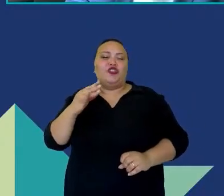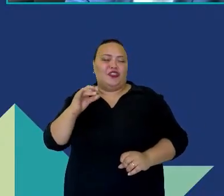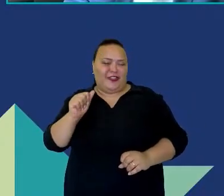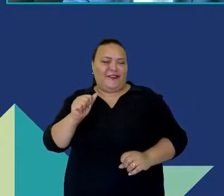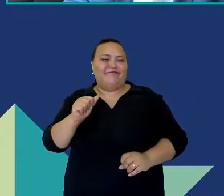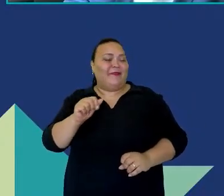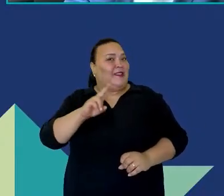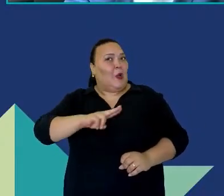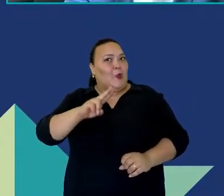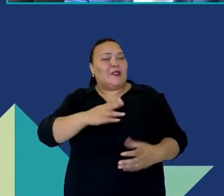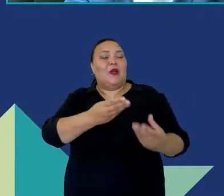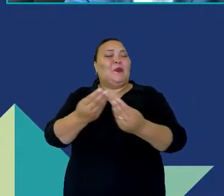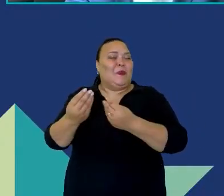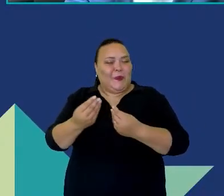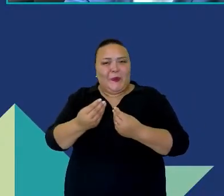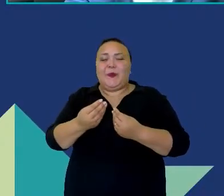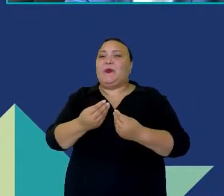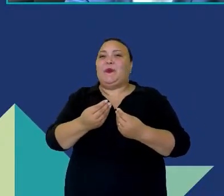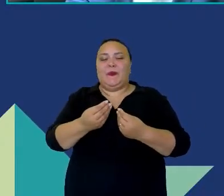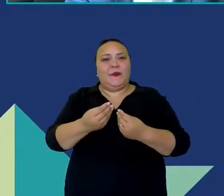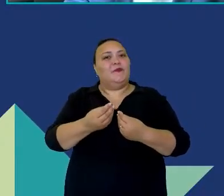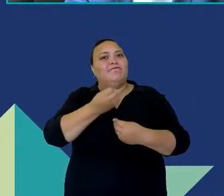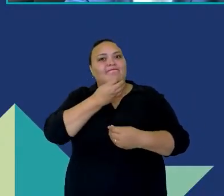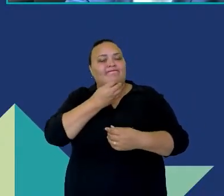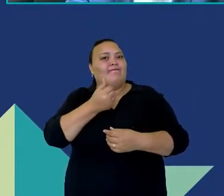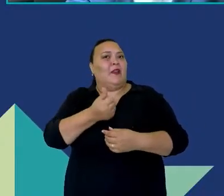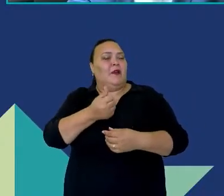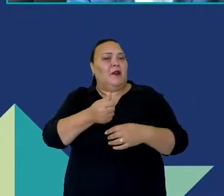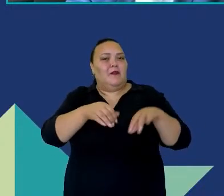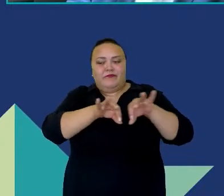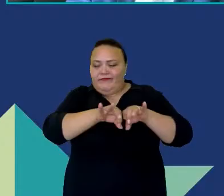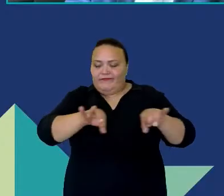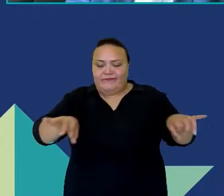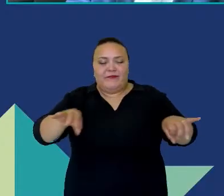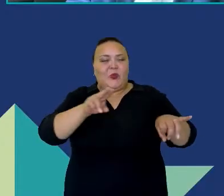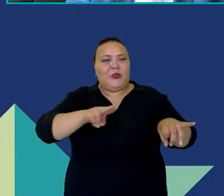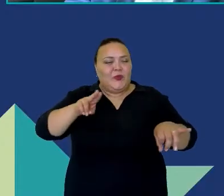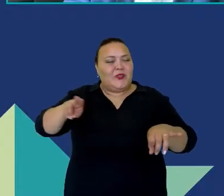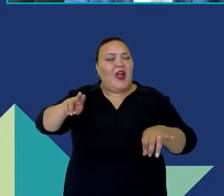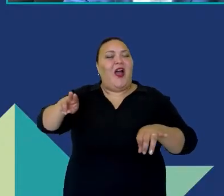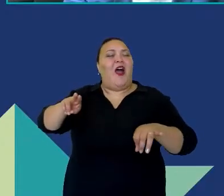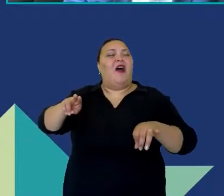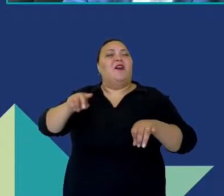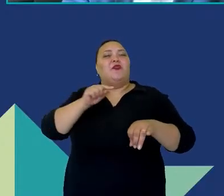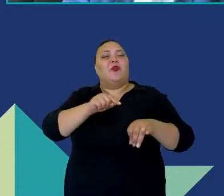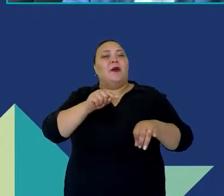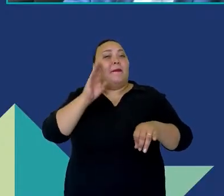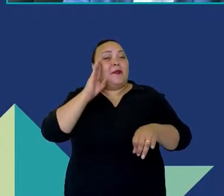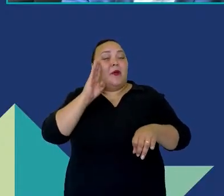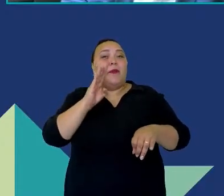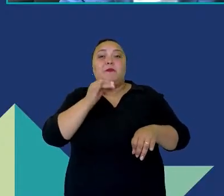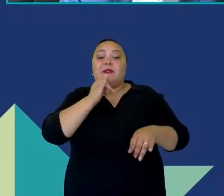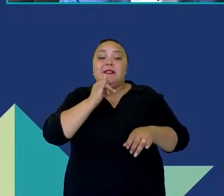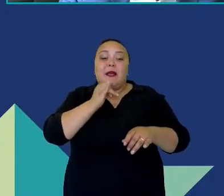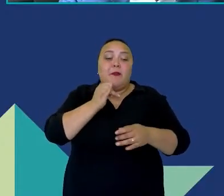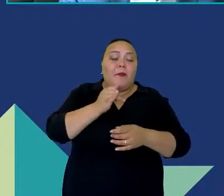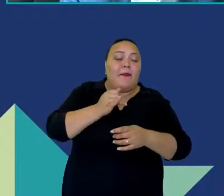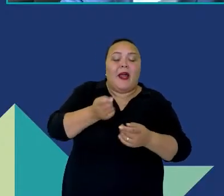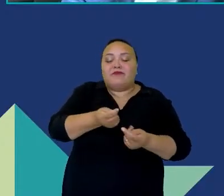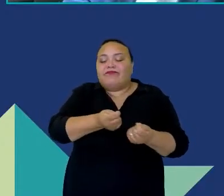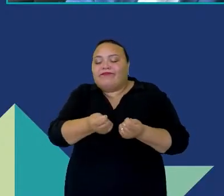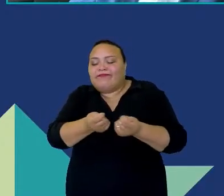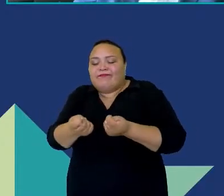and temperature monitoring. That was an old tailings facility. And on the right side, underneath the